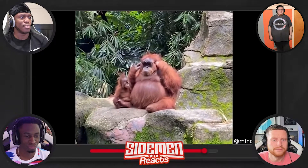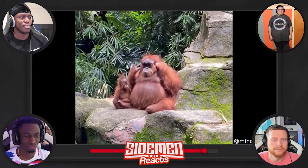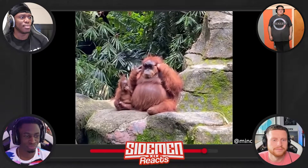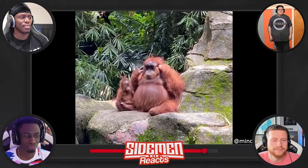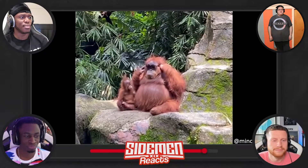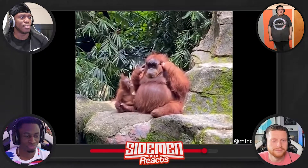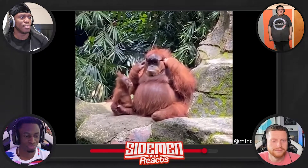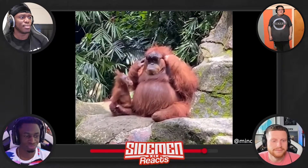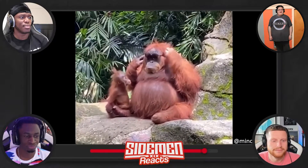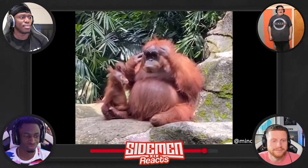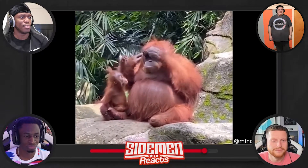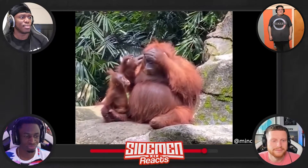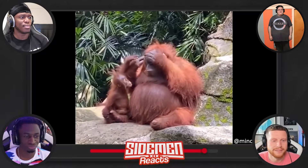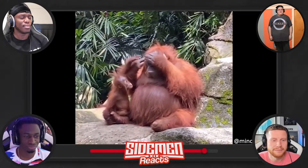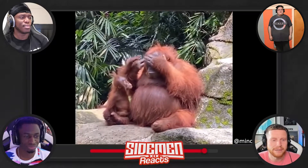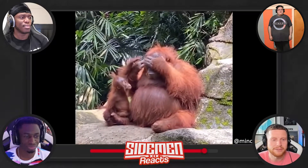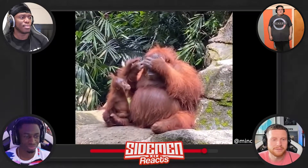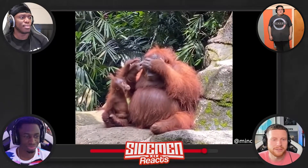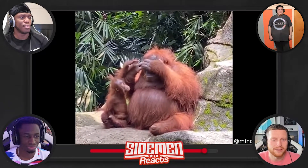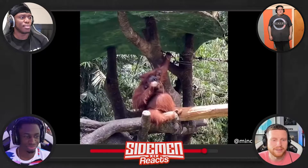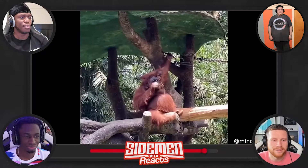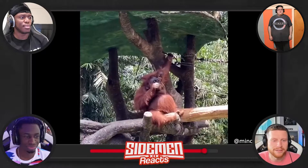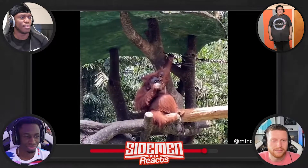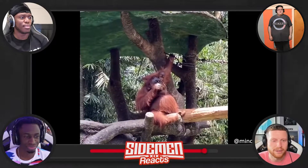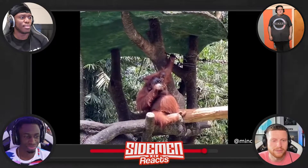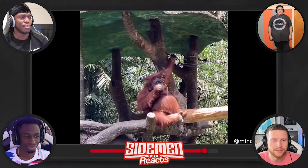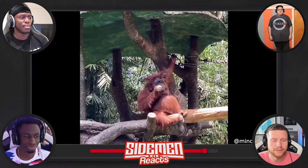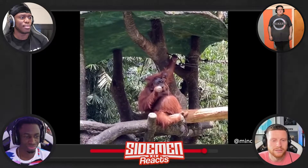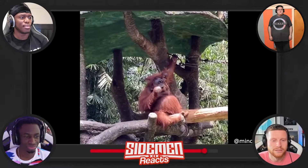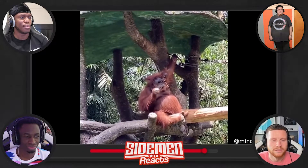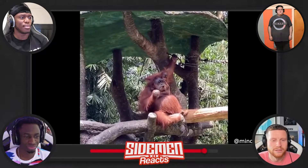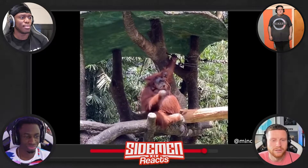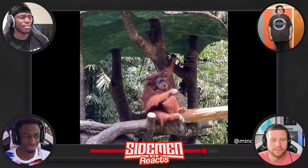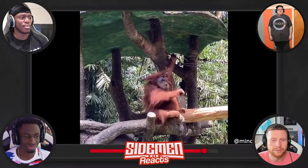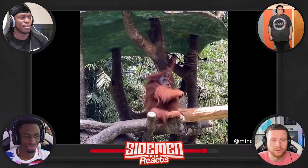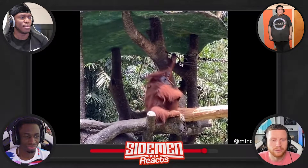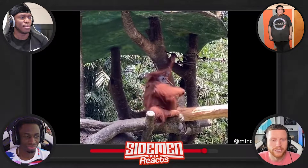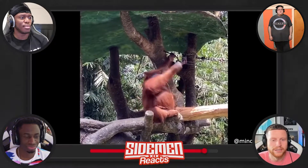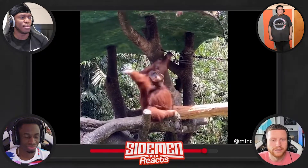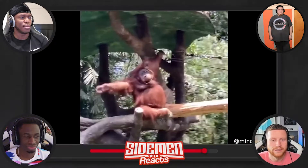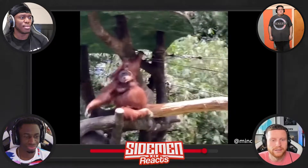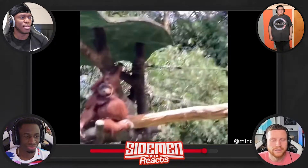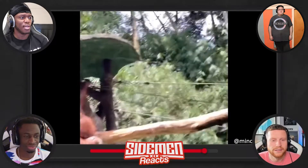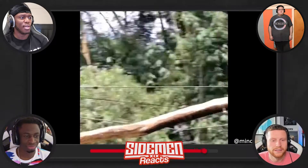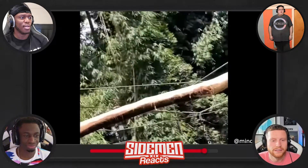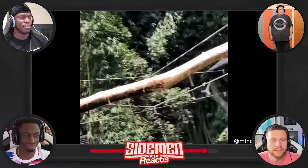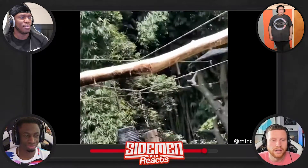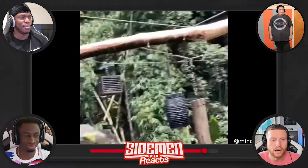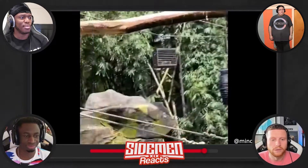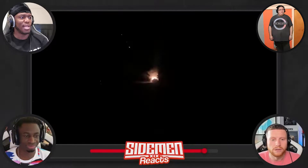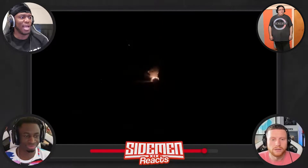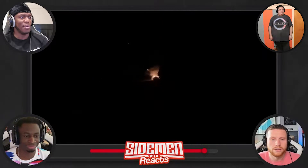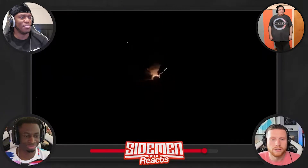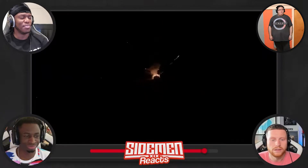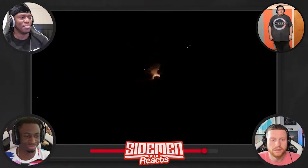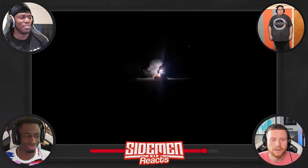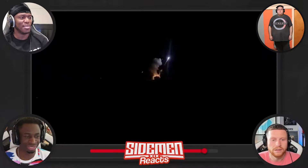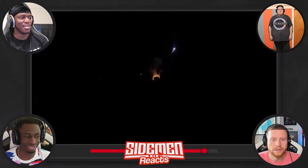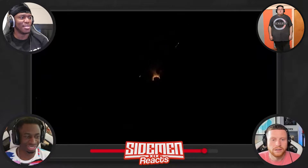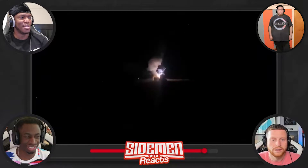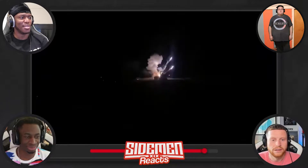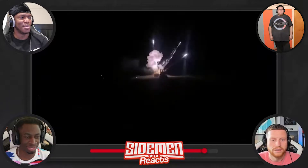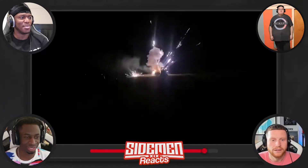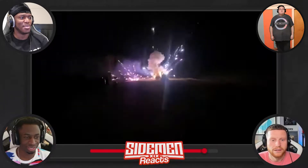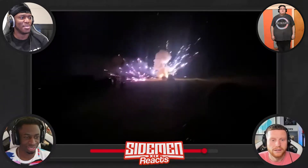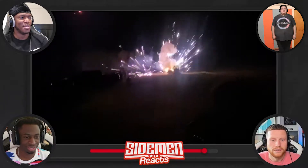Oh, yeah, try it off. Wait, did Toby already laugh? The baby's making me smile more. On the baby to a run. Oh! There it goes. There's